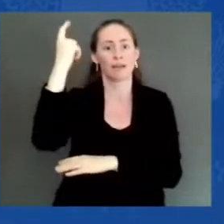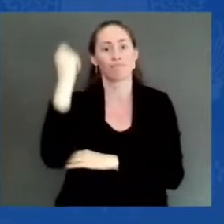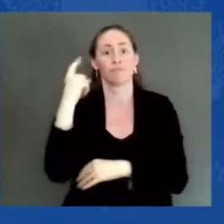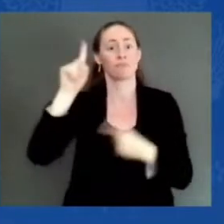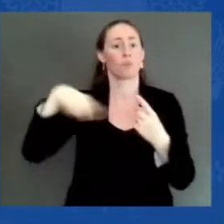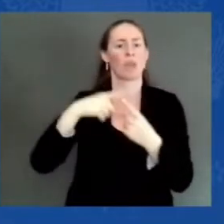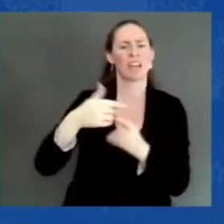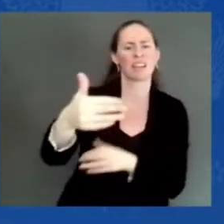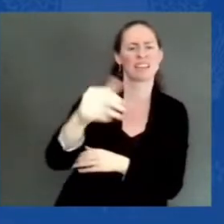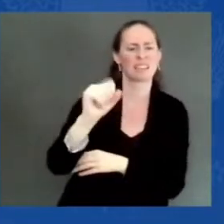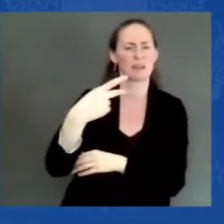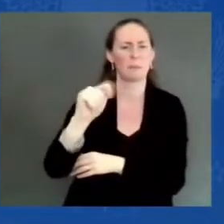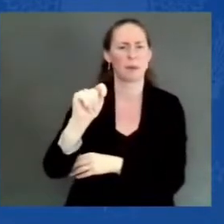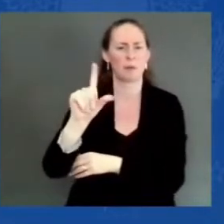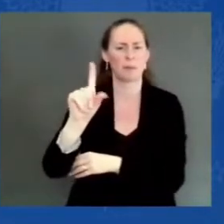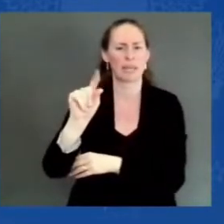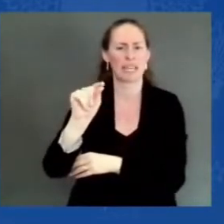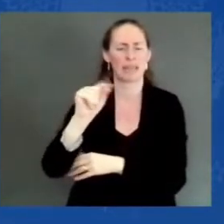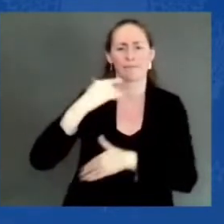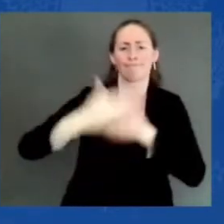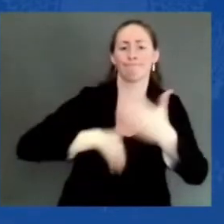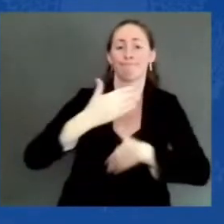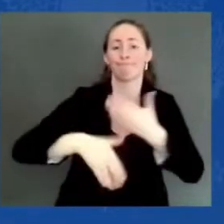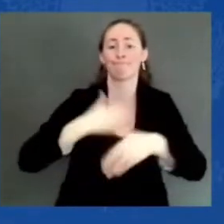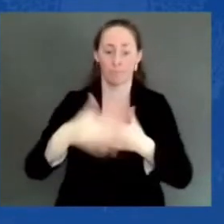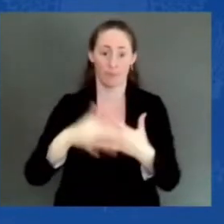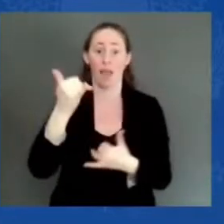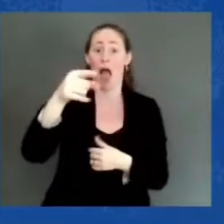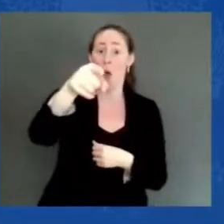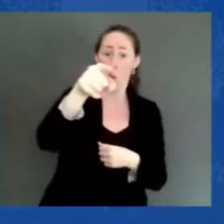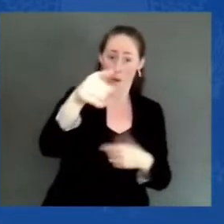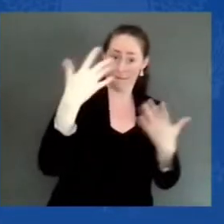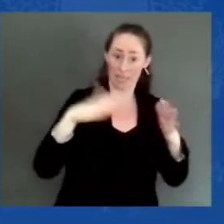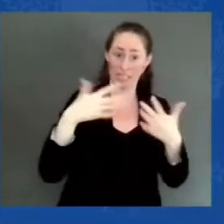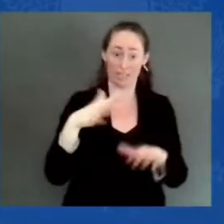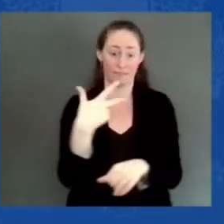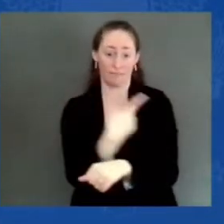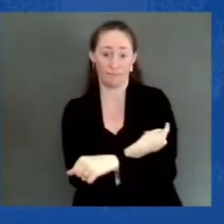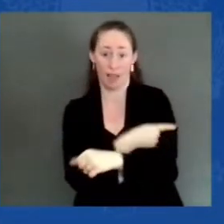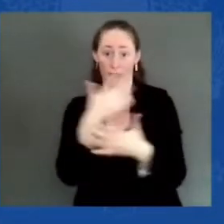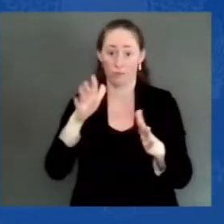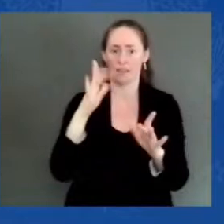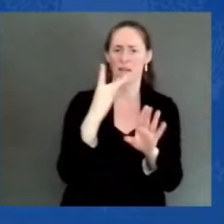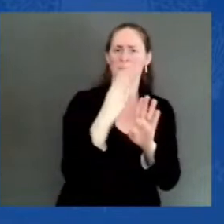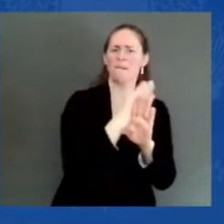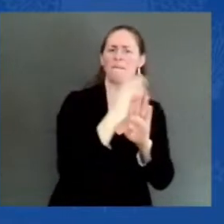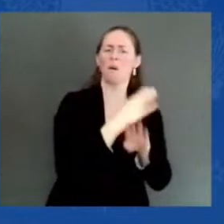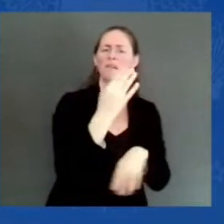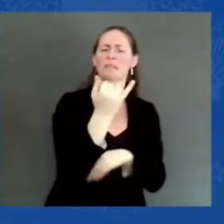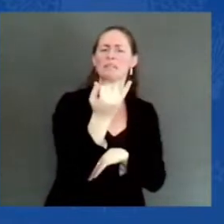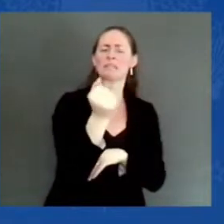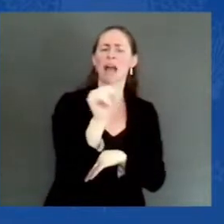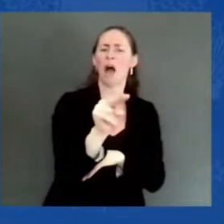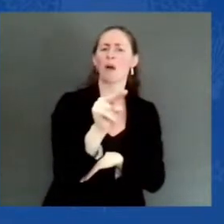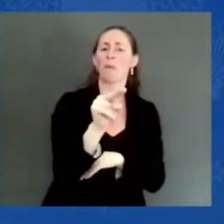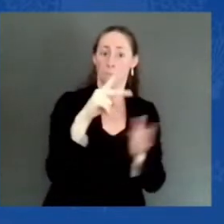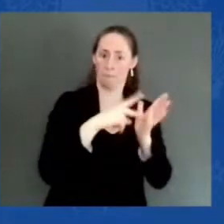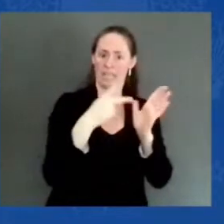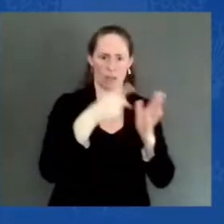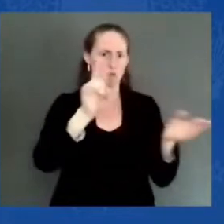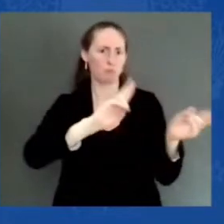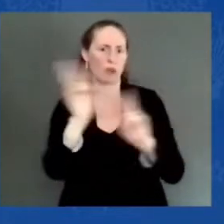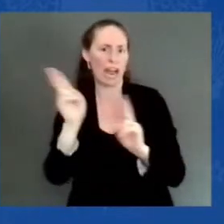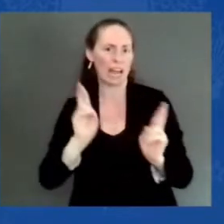vaccinated on or before January 20 will be eligible to get a booster shot. So that means that if you got